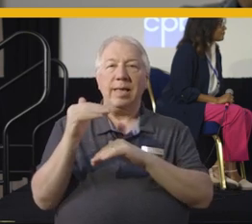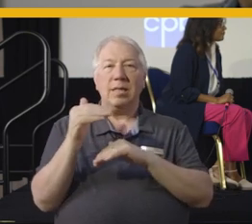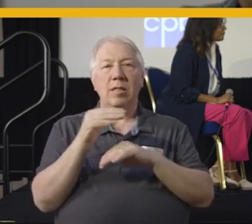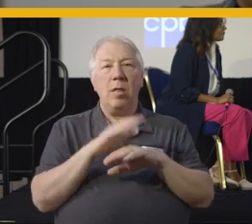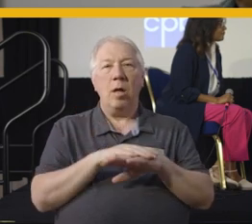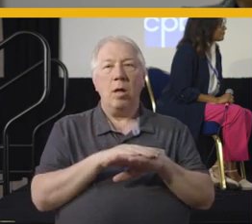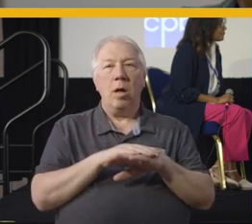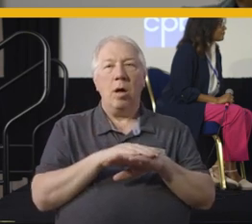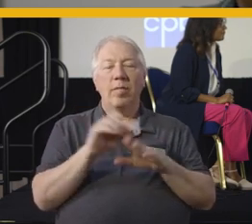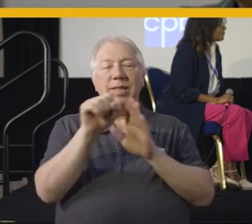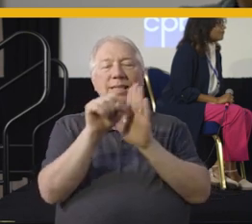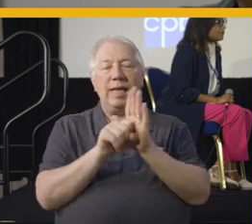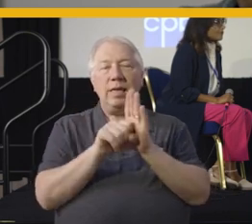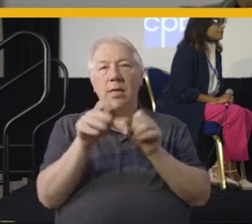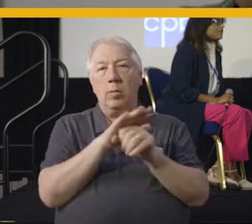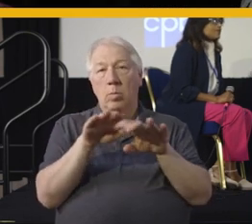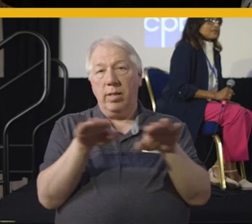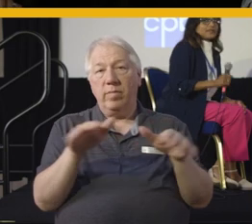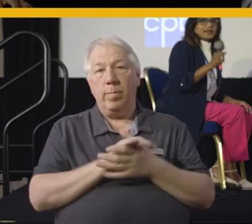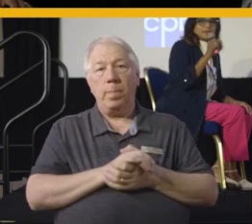the state and local level.